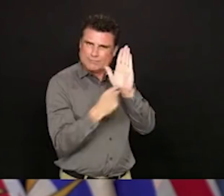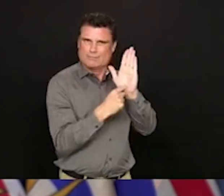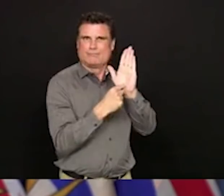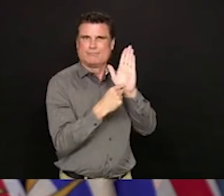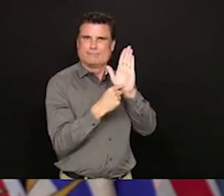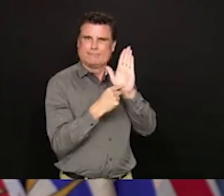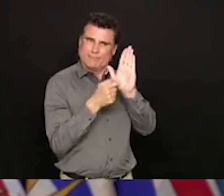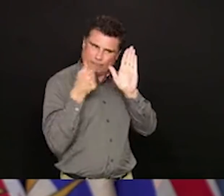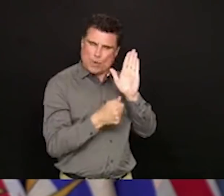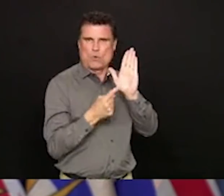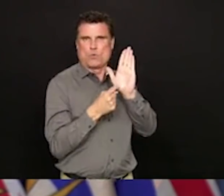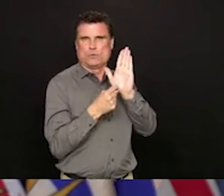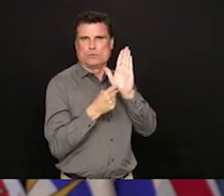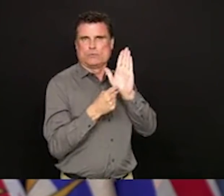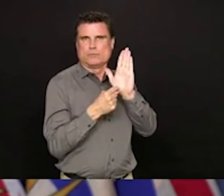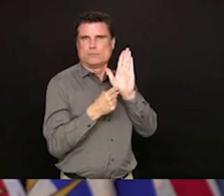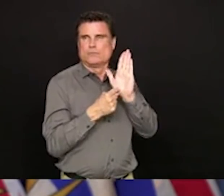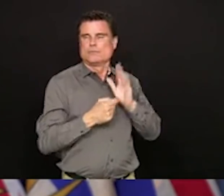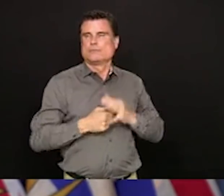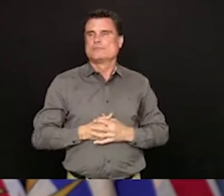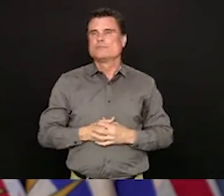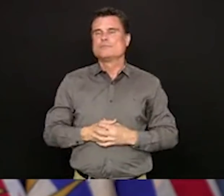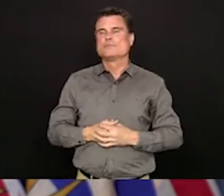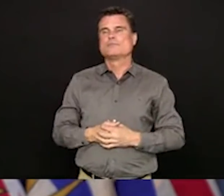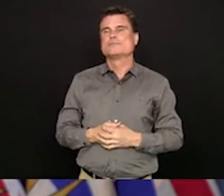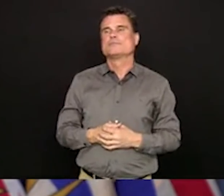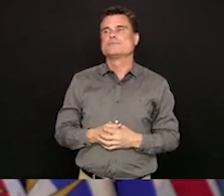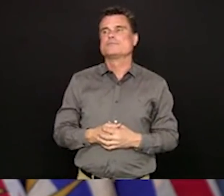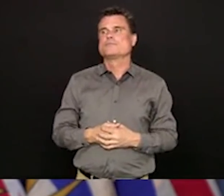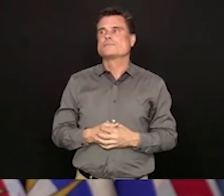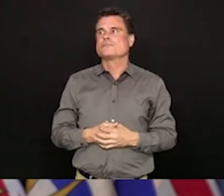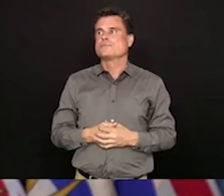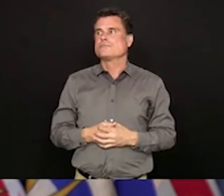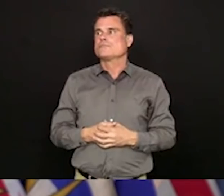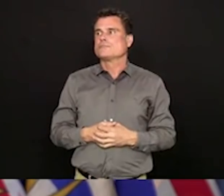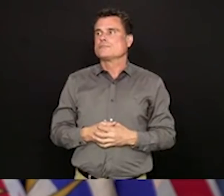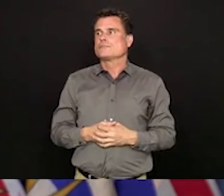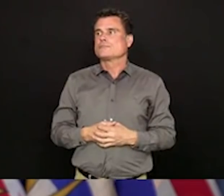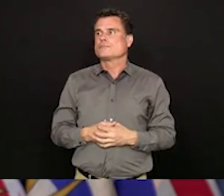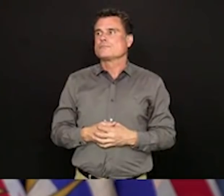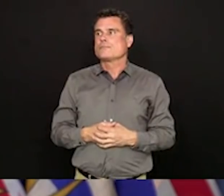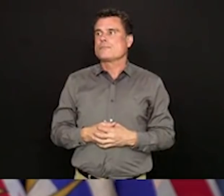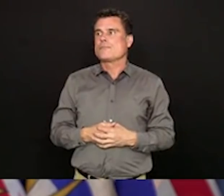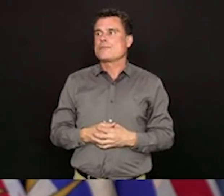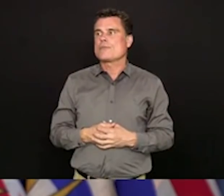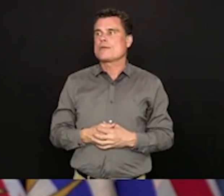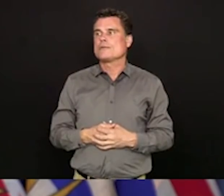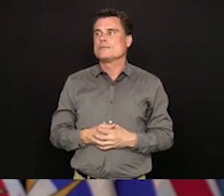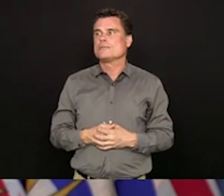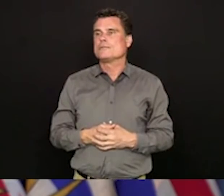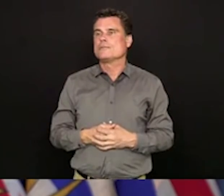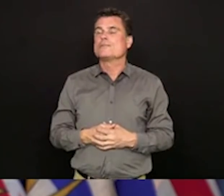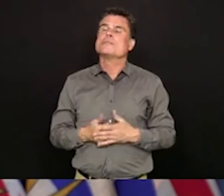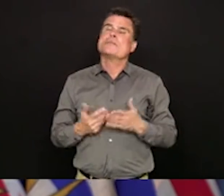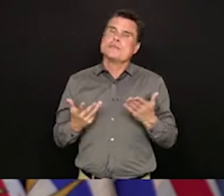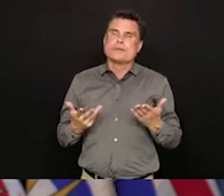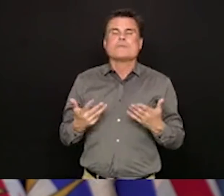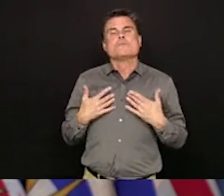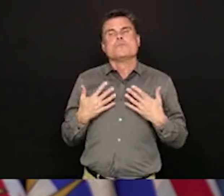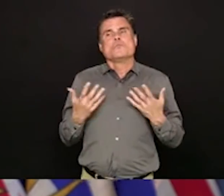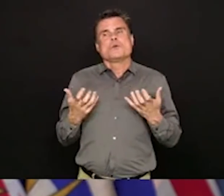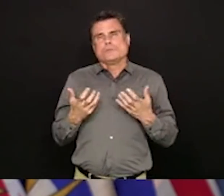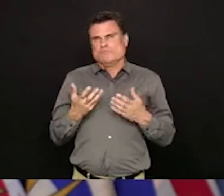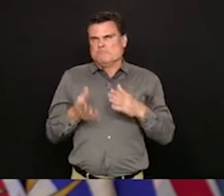to just say a word to, we're aware, I think many of us are more aware today about the